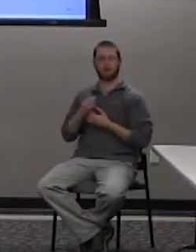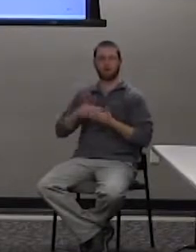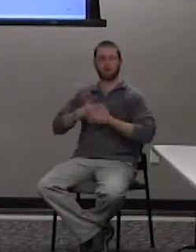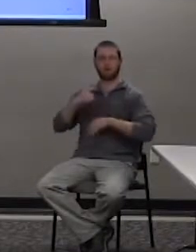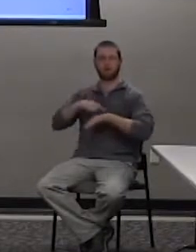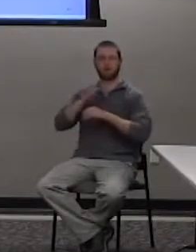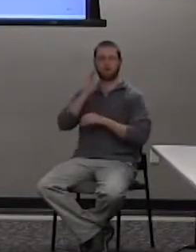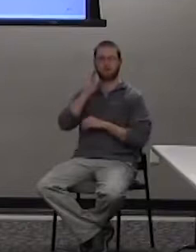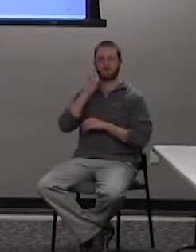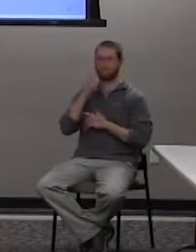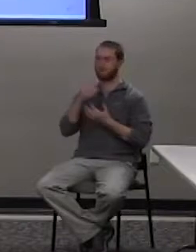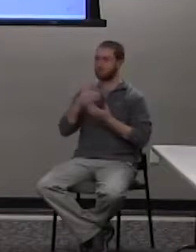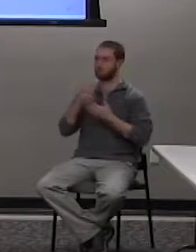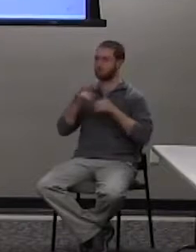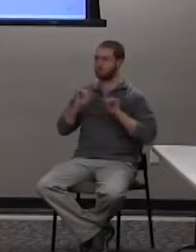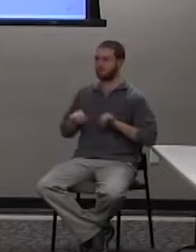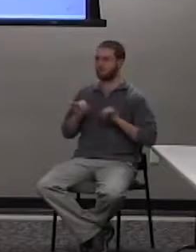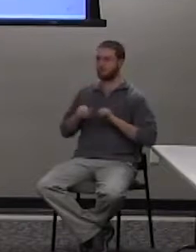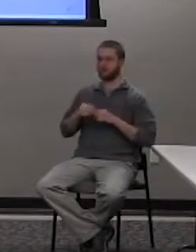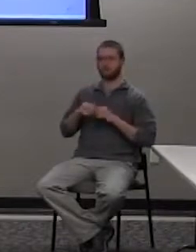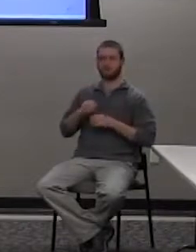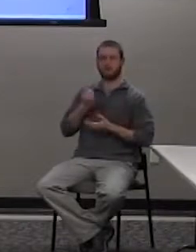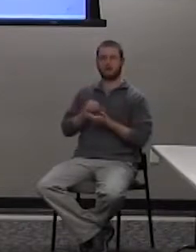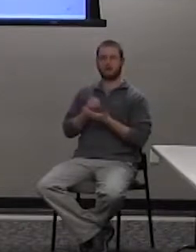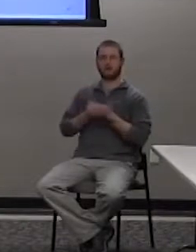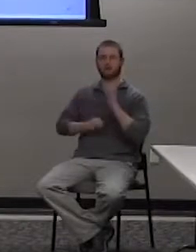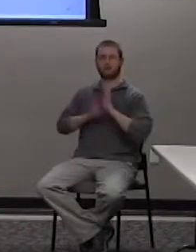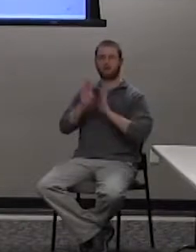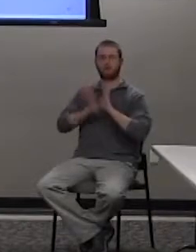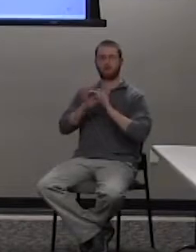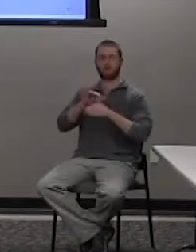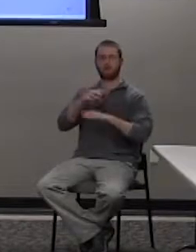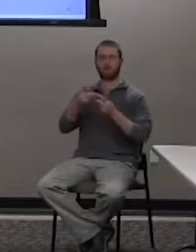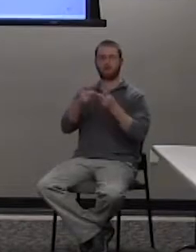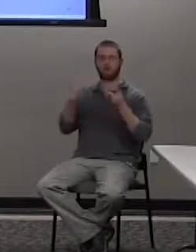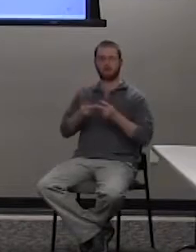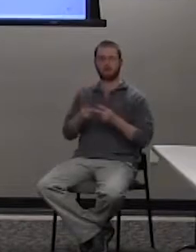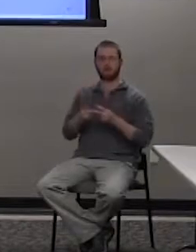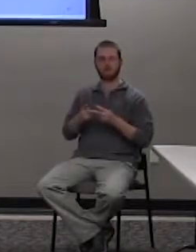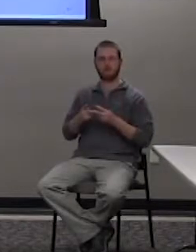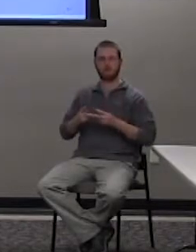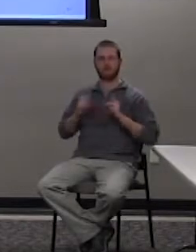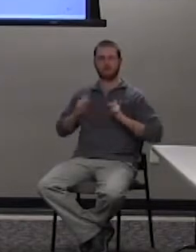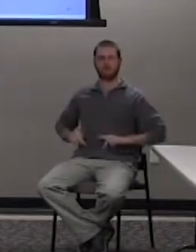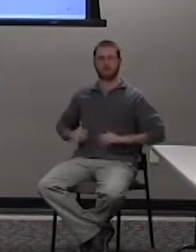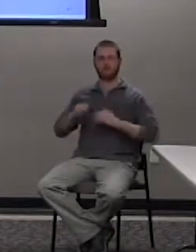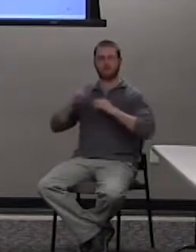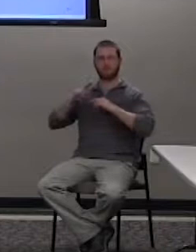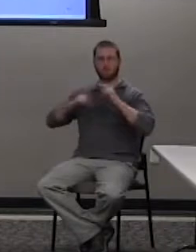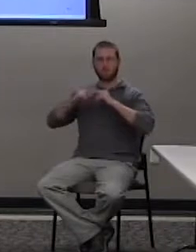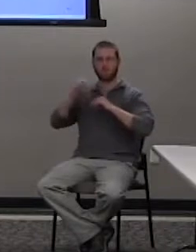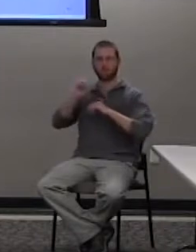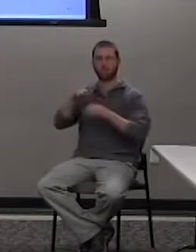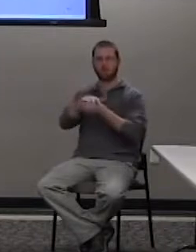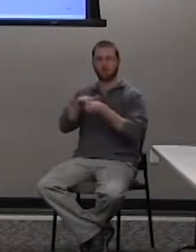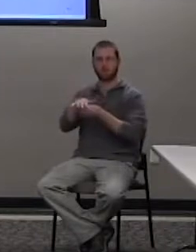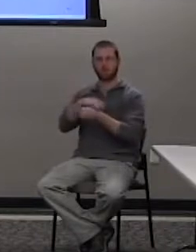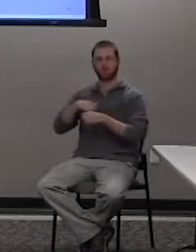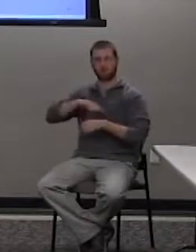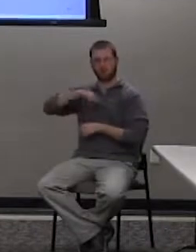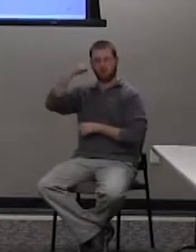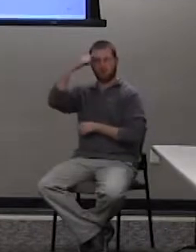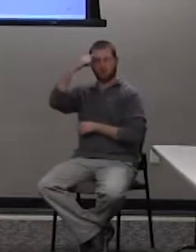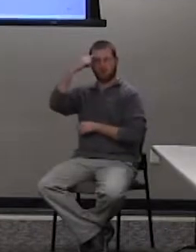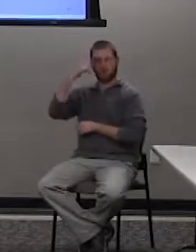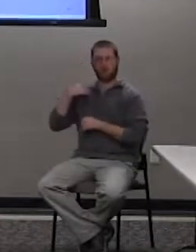time is potential economic development sites, physical locations that we think, or areas, I should say, that we think